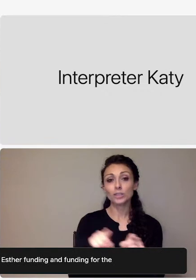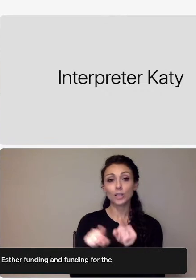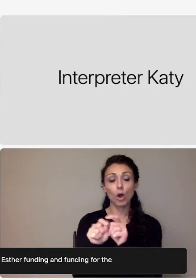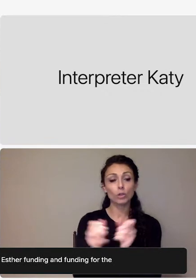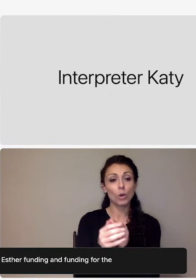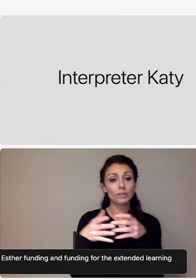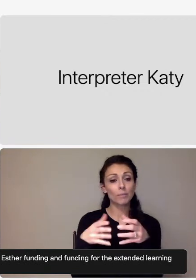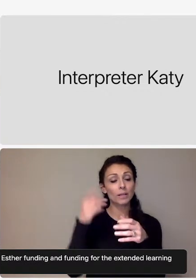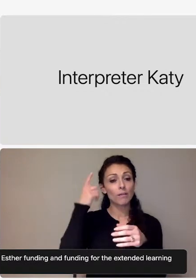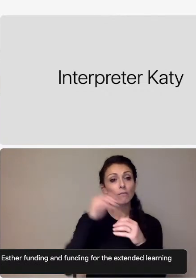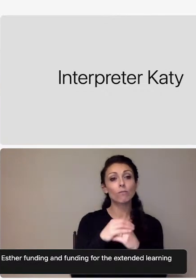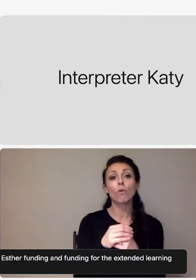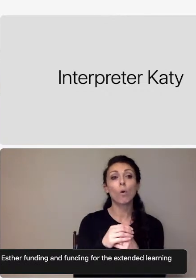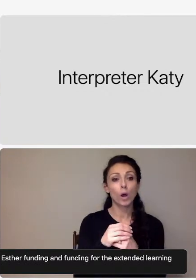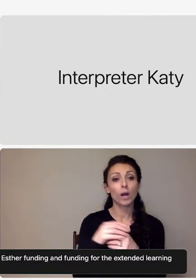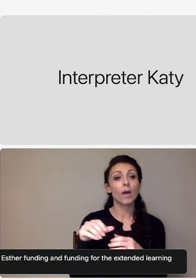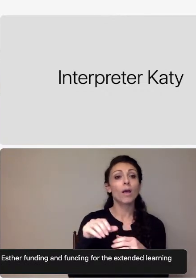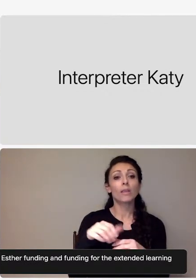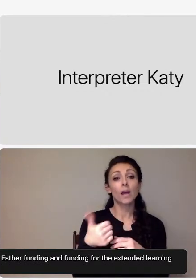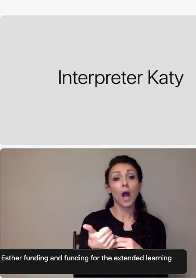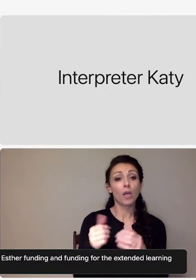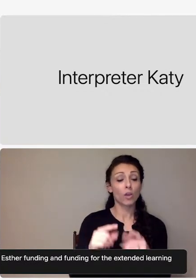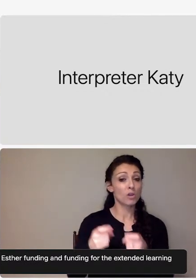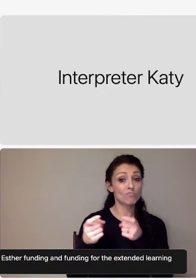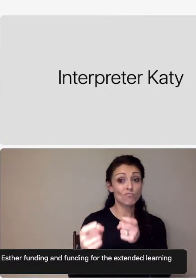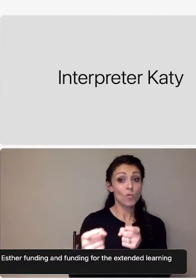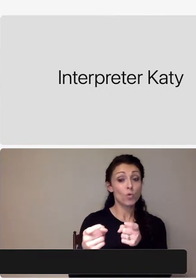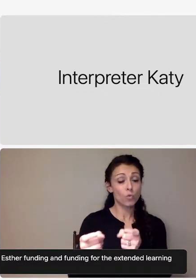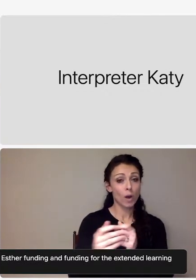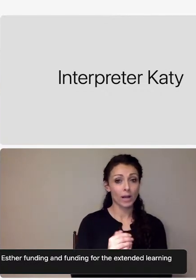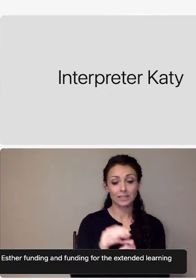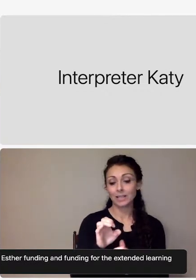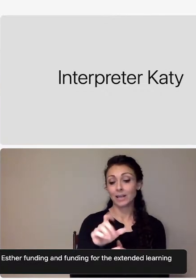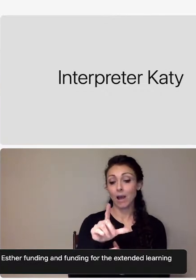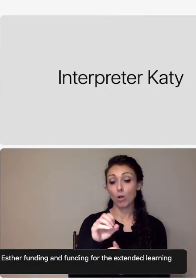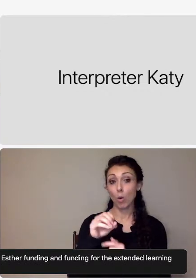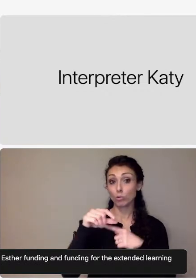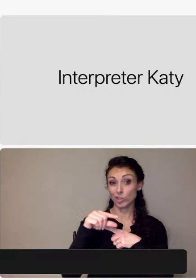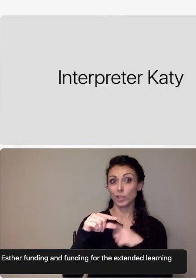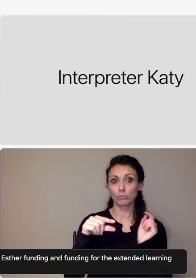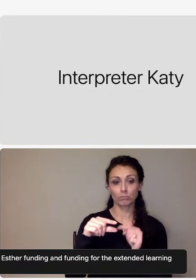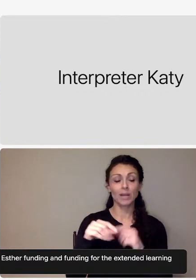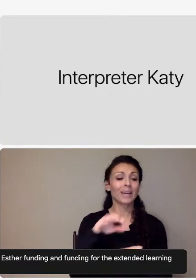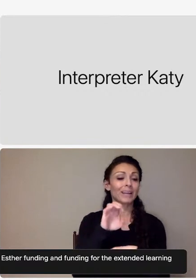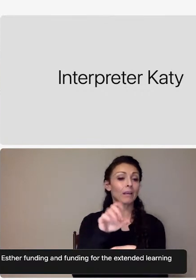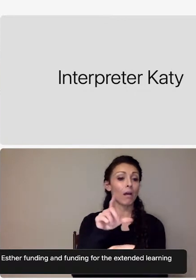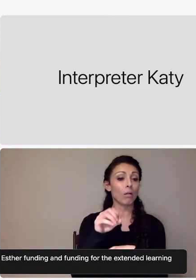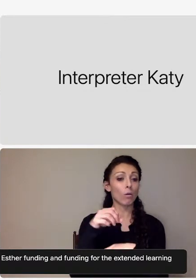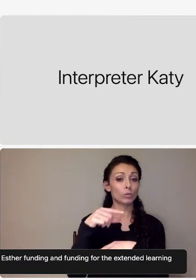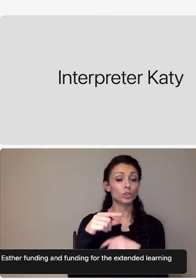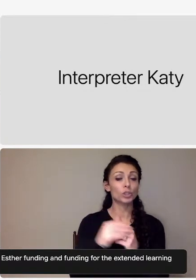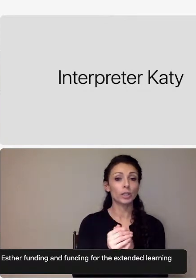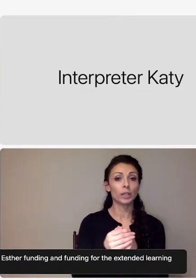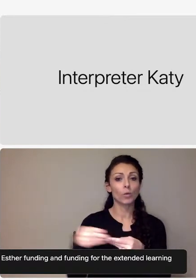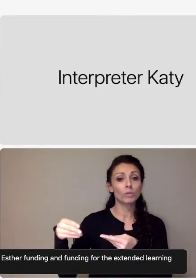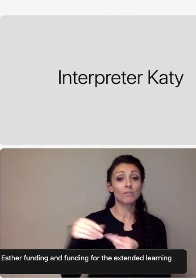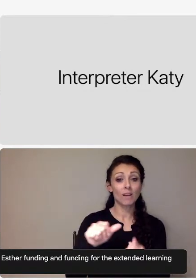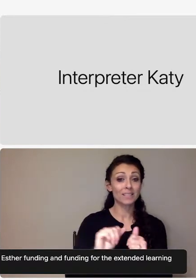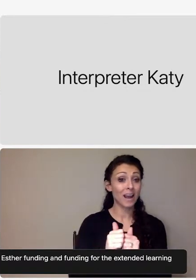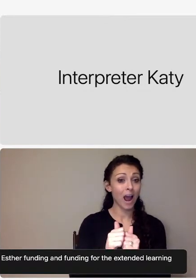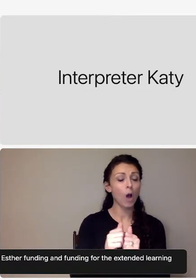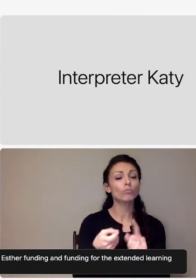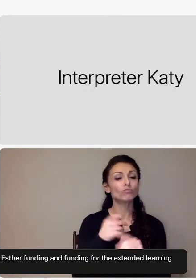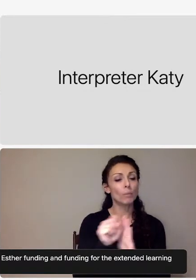grant elog initially the elog was funded solely by state revenues